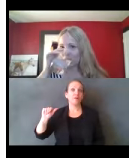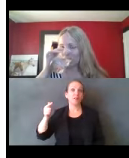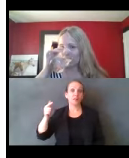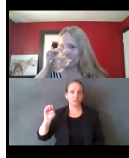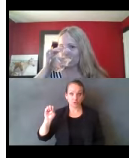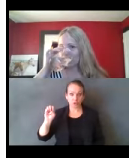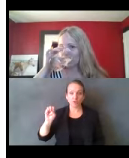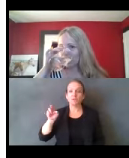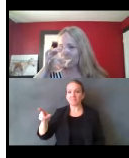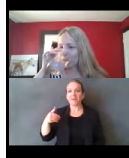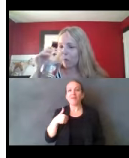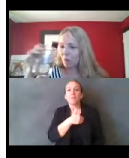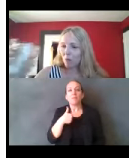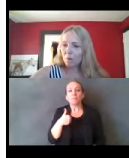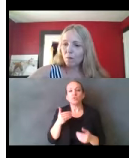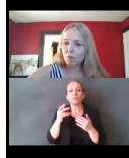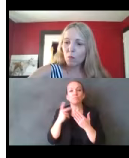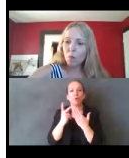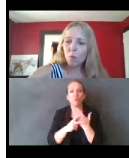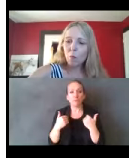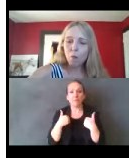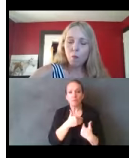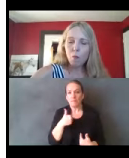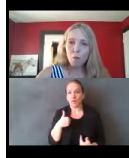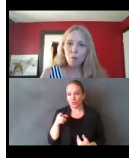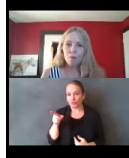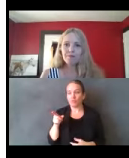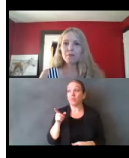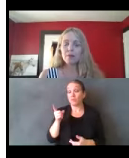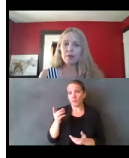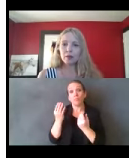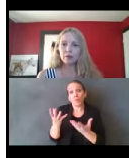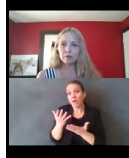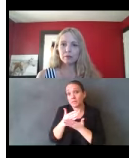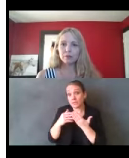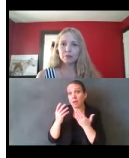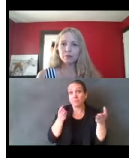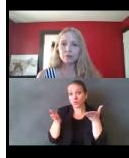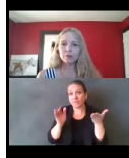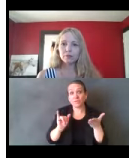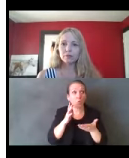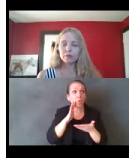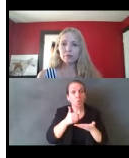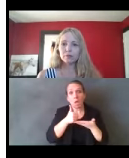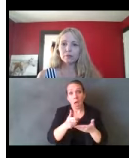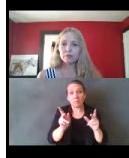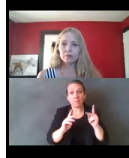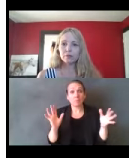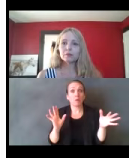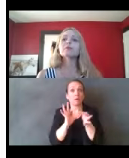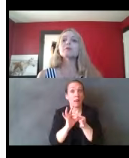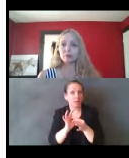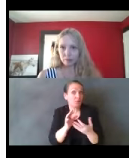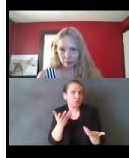is a membership program. They provide some services as well and would help people connect to those services. So a little bit